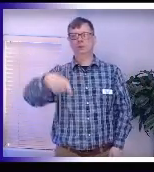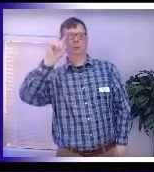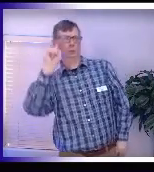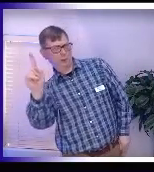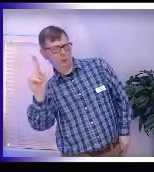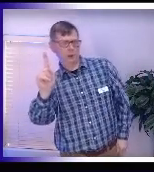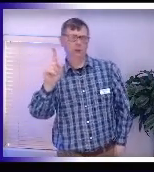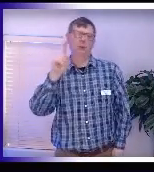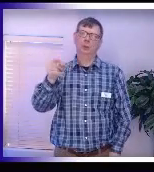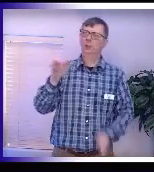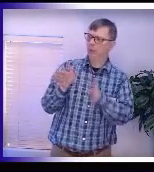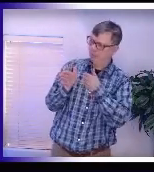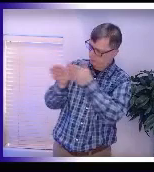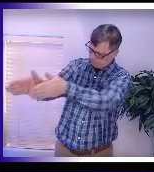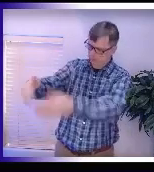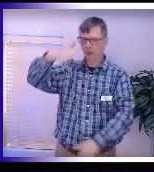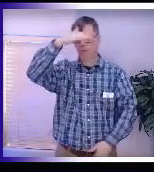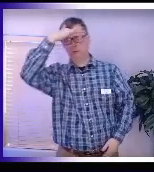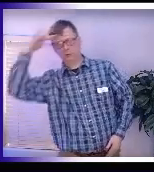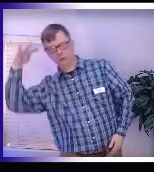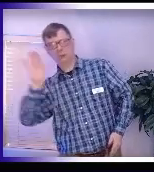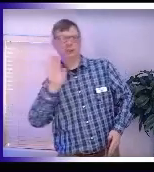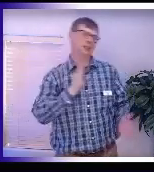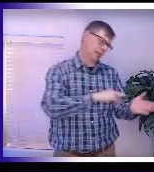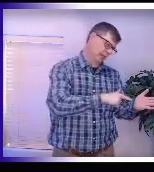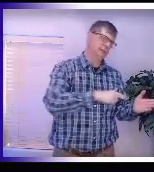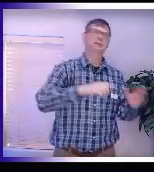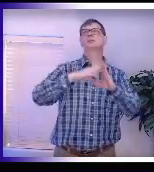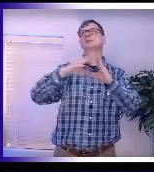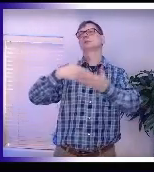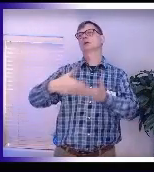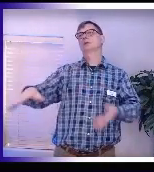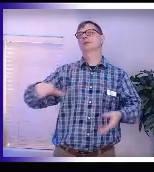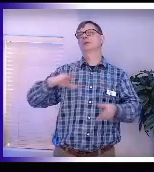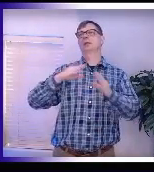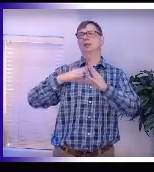one way of looking at something and then expanding it